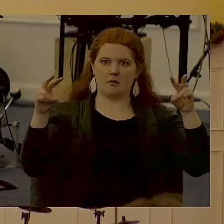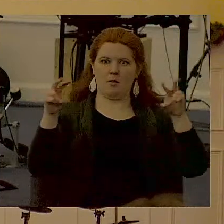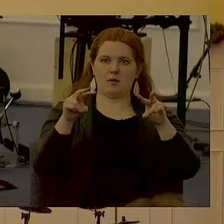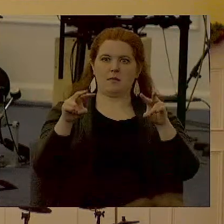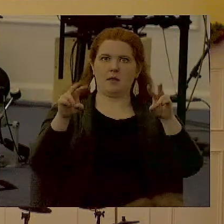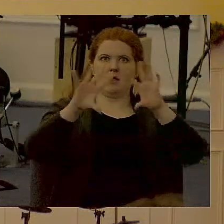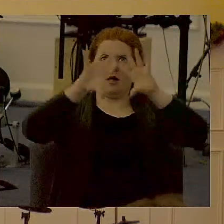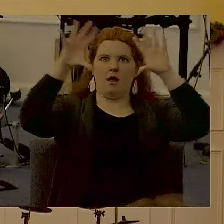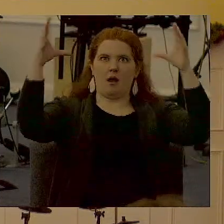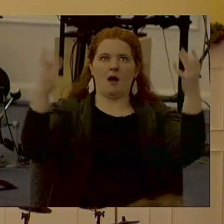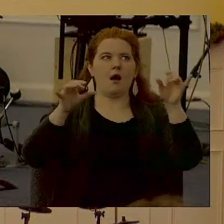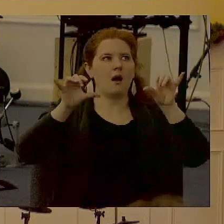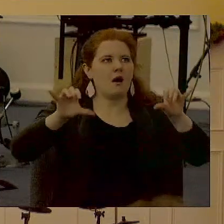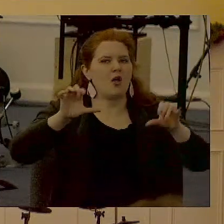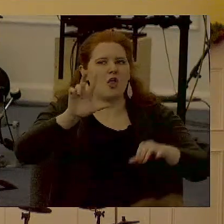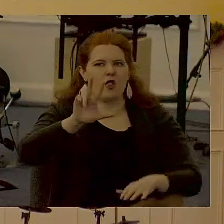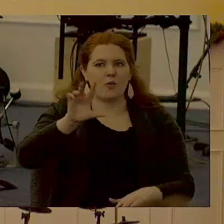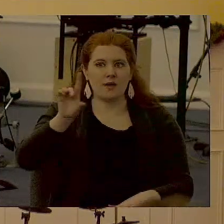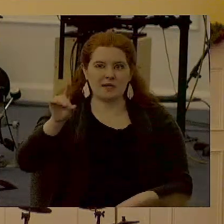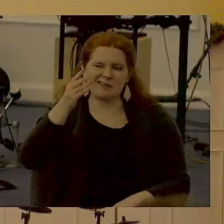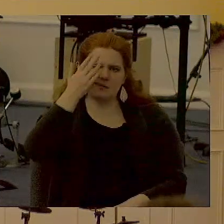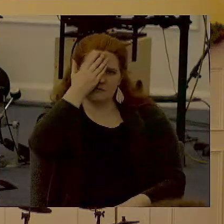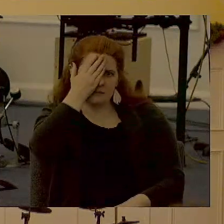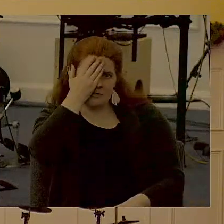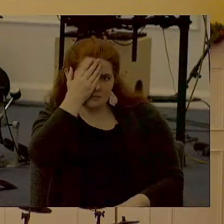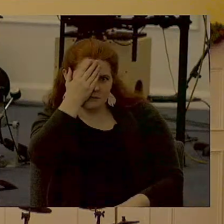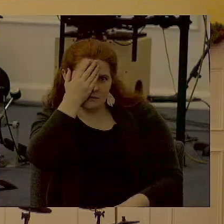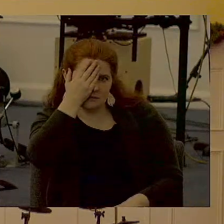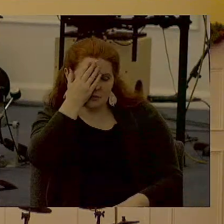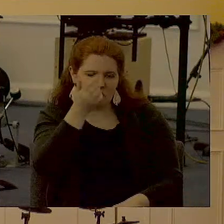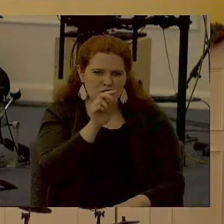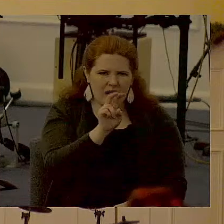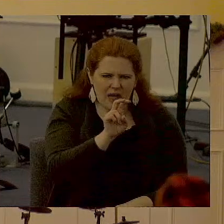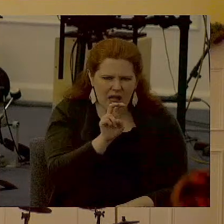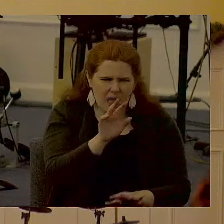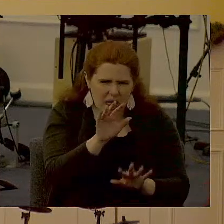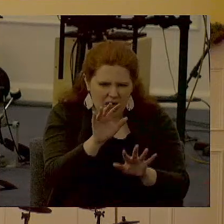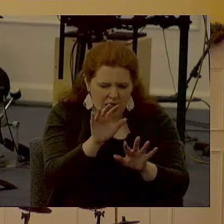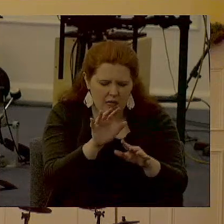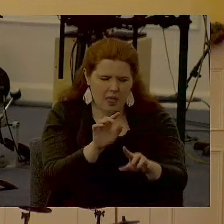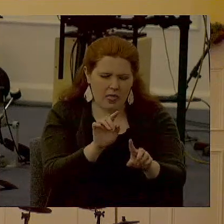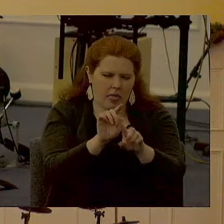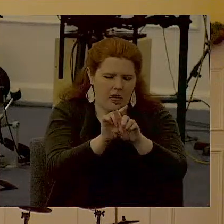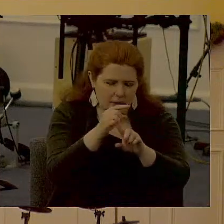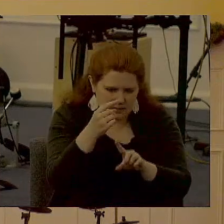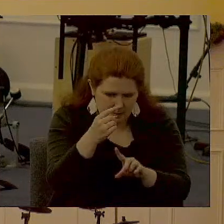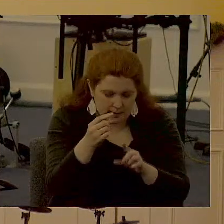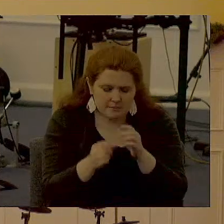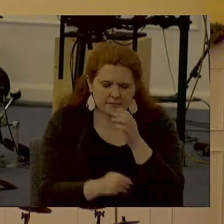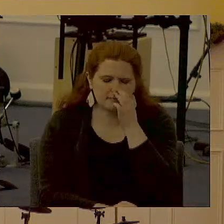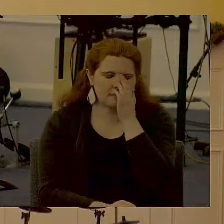If you've ever had to cover one eye and then kind of navigate, there's a good chance that maybe you bumped into something.